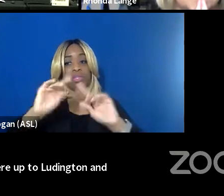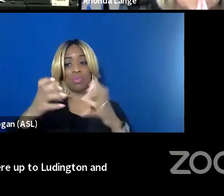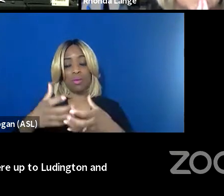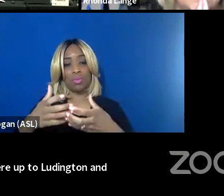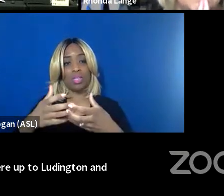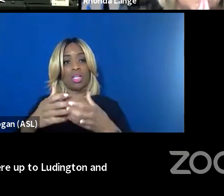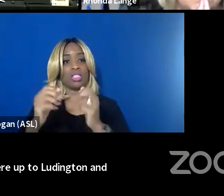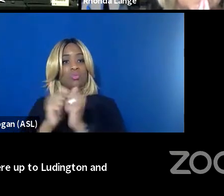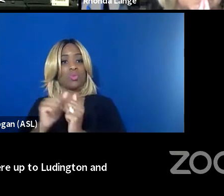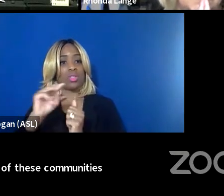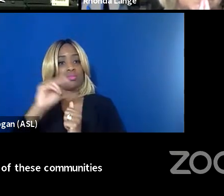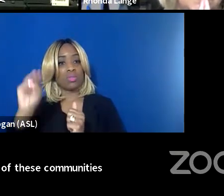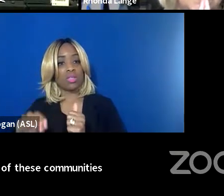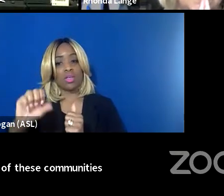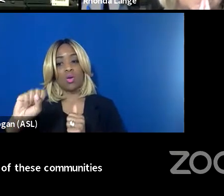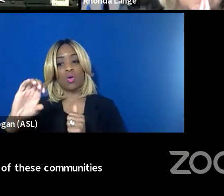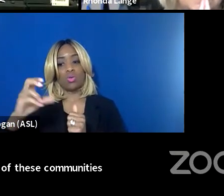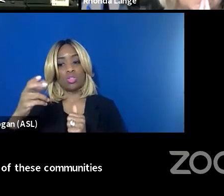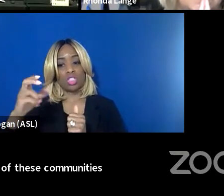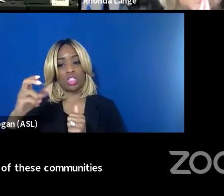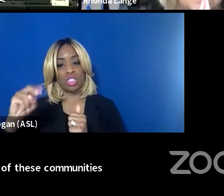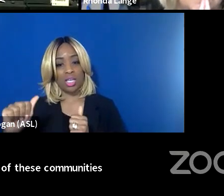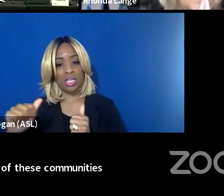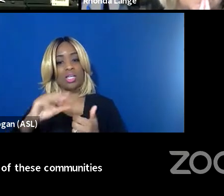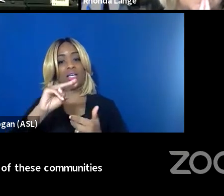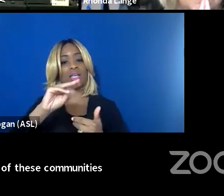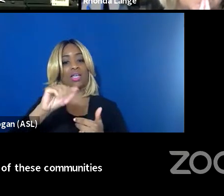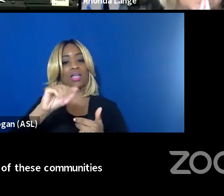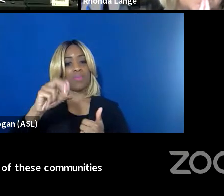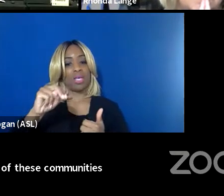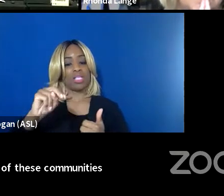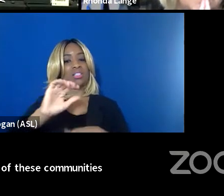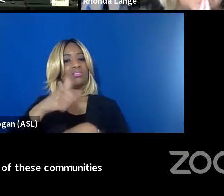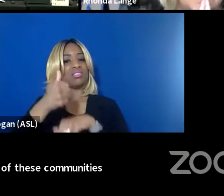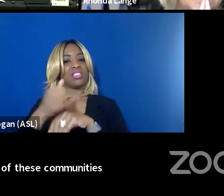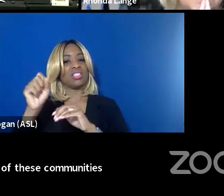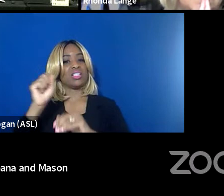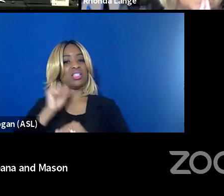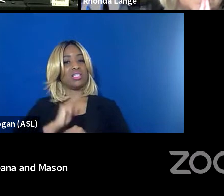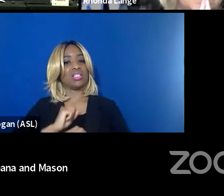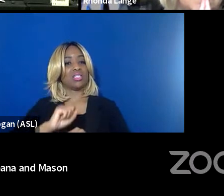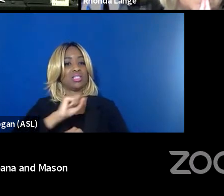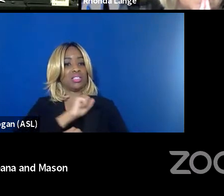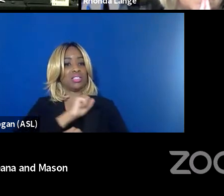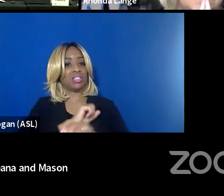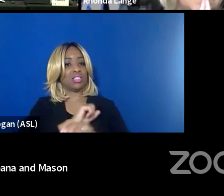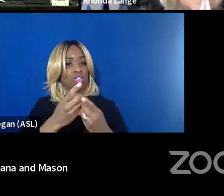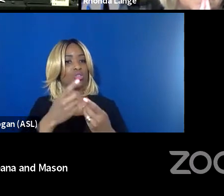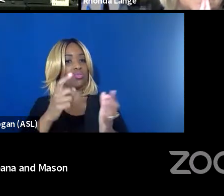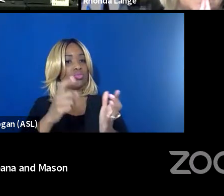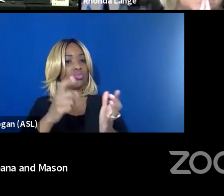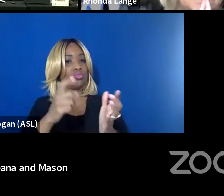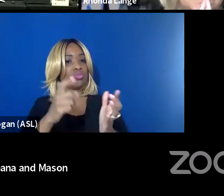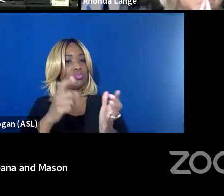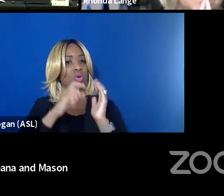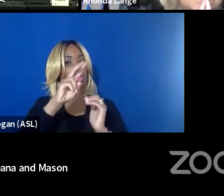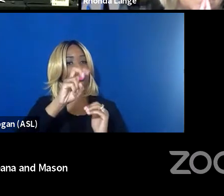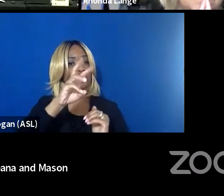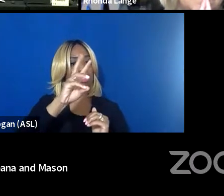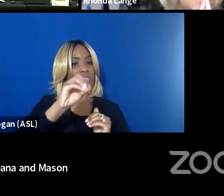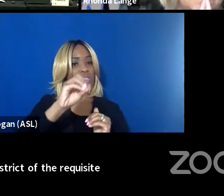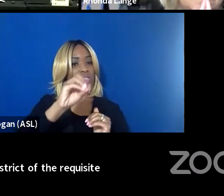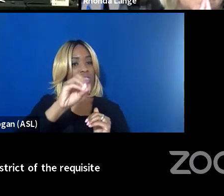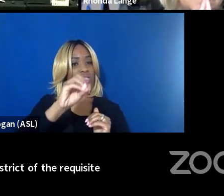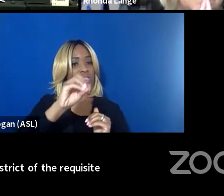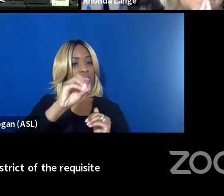with Muskegon, Oceana, and Mason County, would create a Senate district of the requisite 260,000